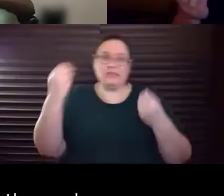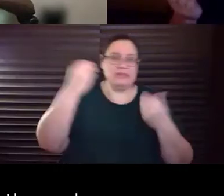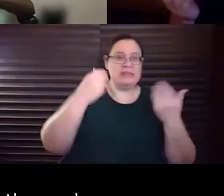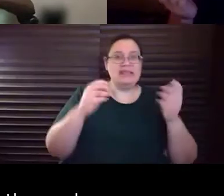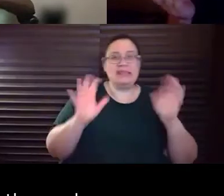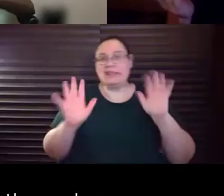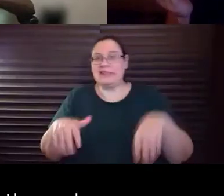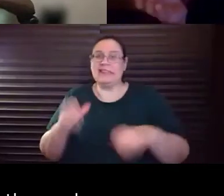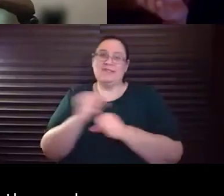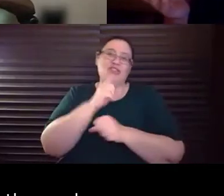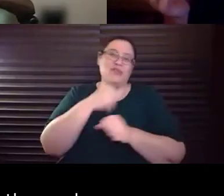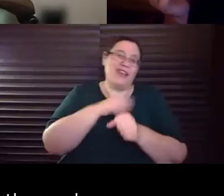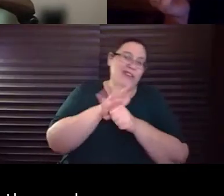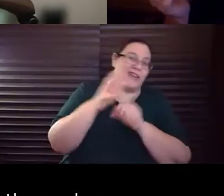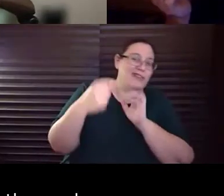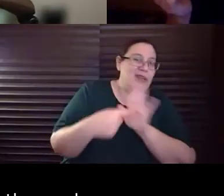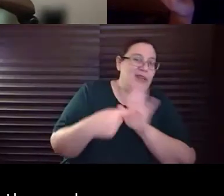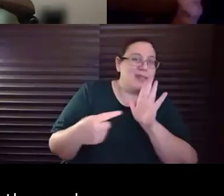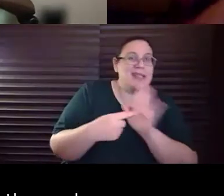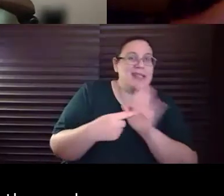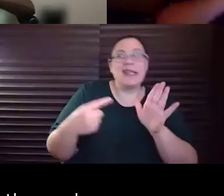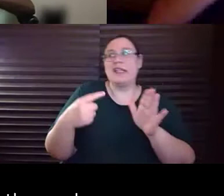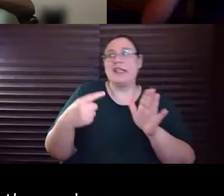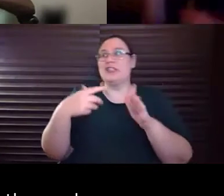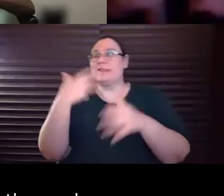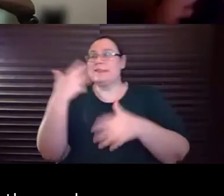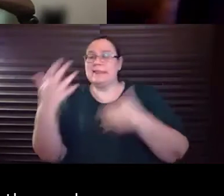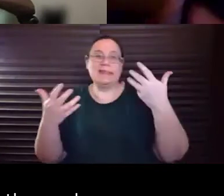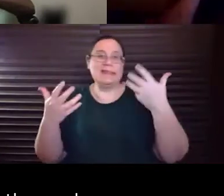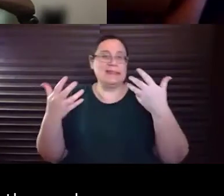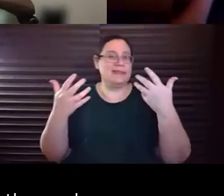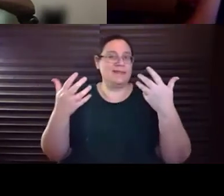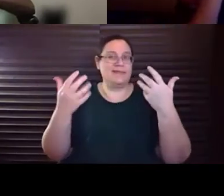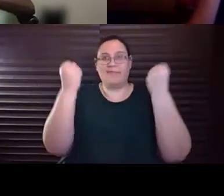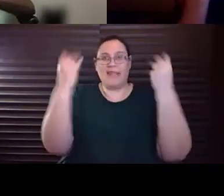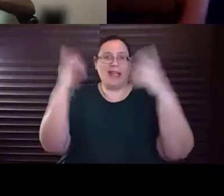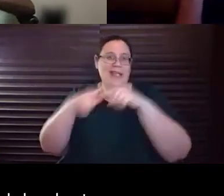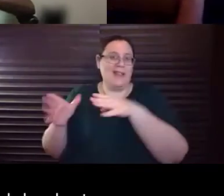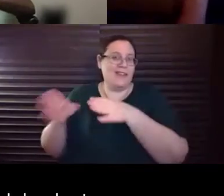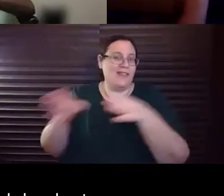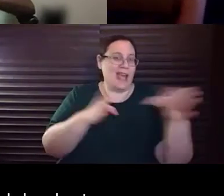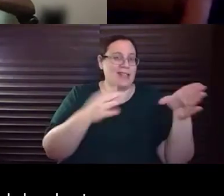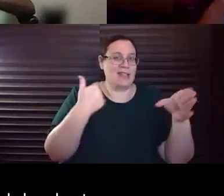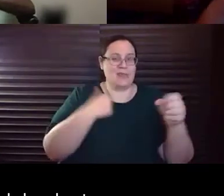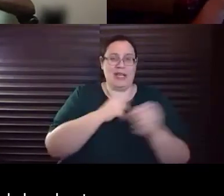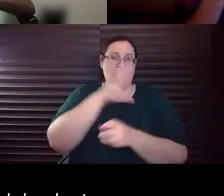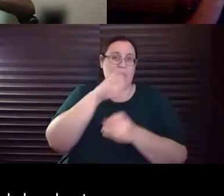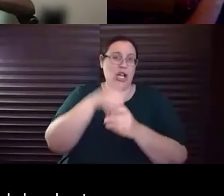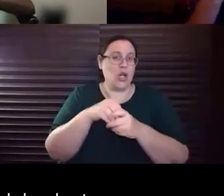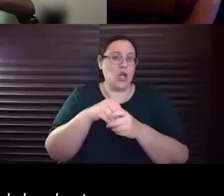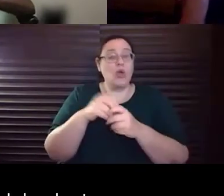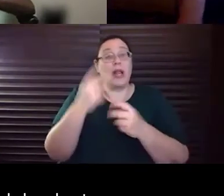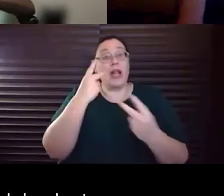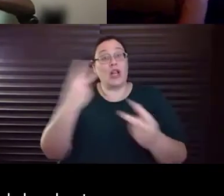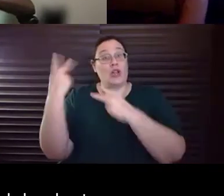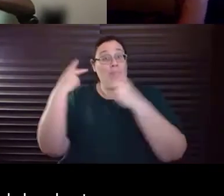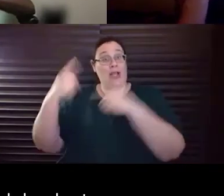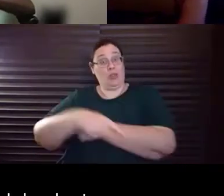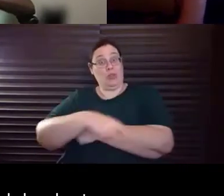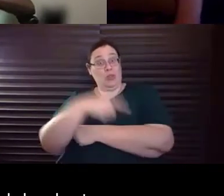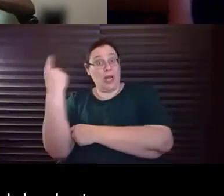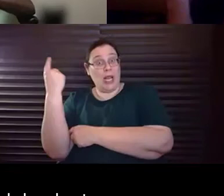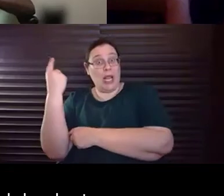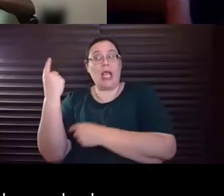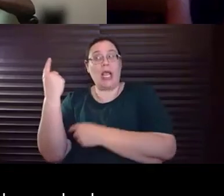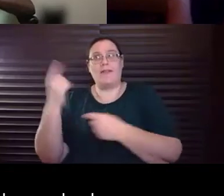there's representation both, you know, in as many facets that we can cover. And when you look back at it now, it's like, you know,